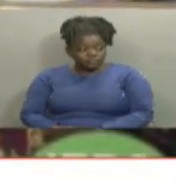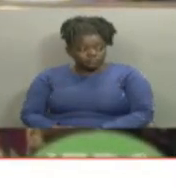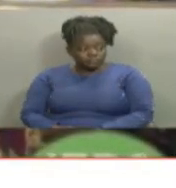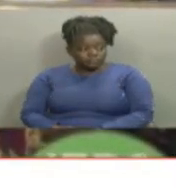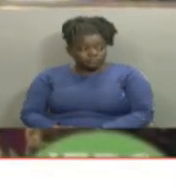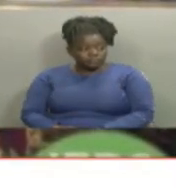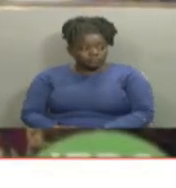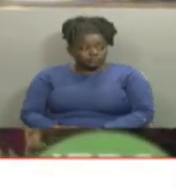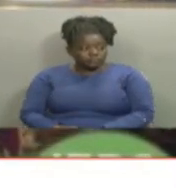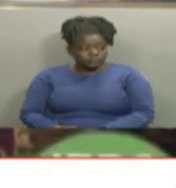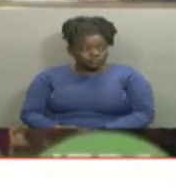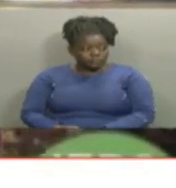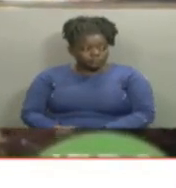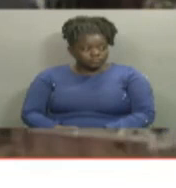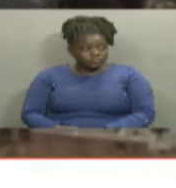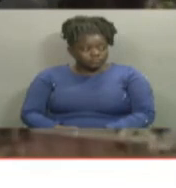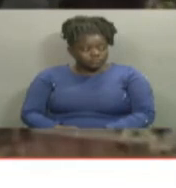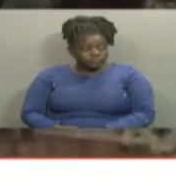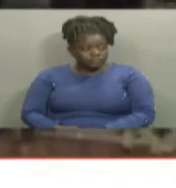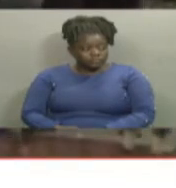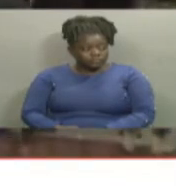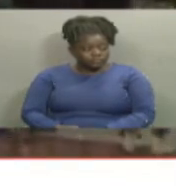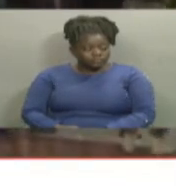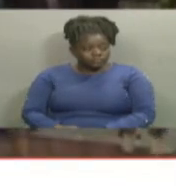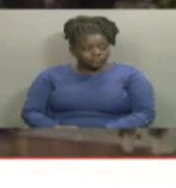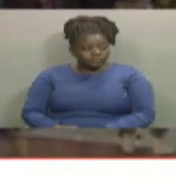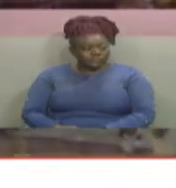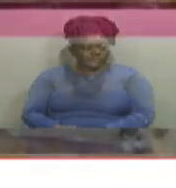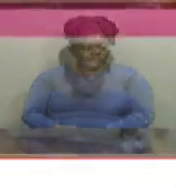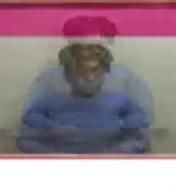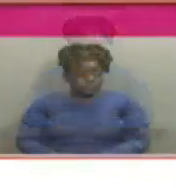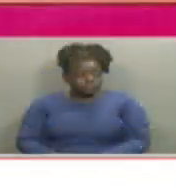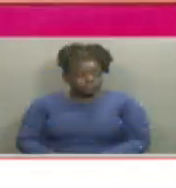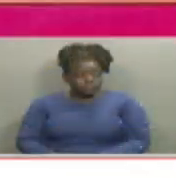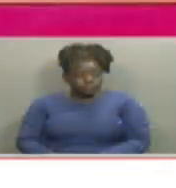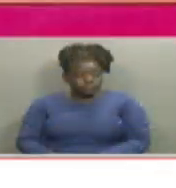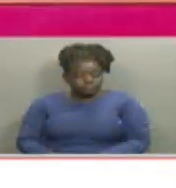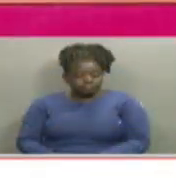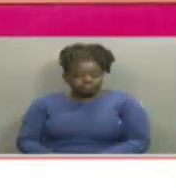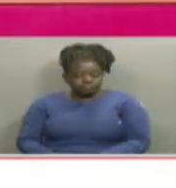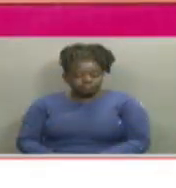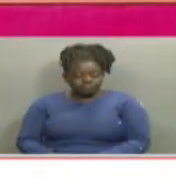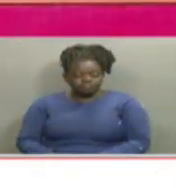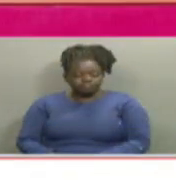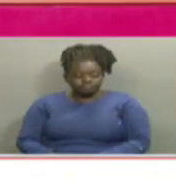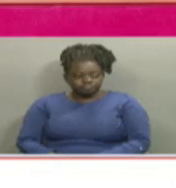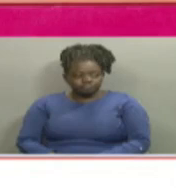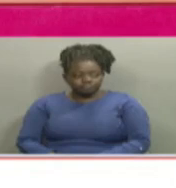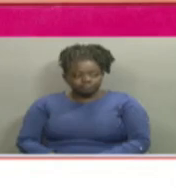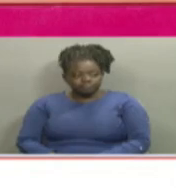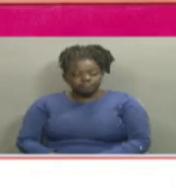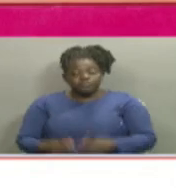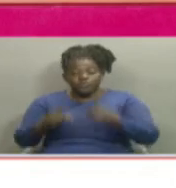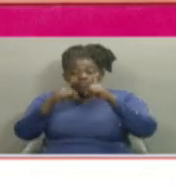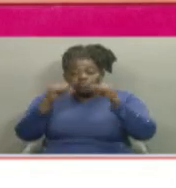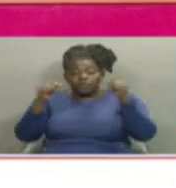Katutaki matata koe yajibuni asana tukiji. Kale ebyo nno bye